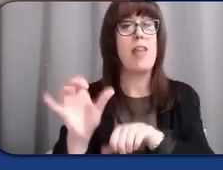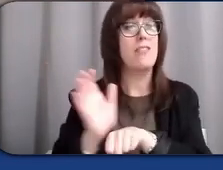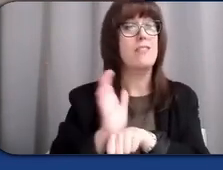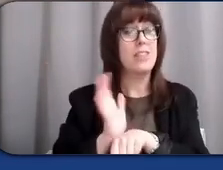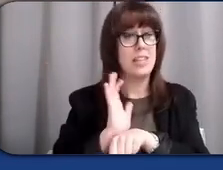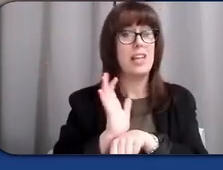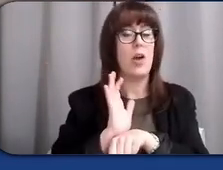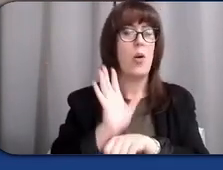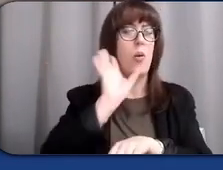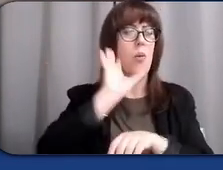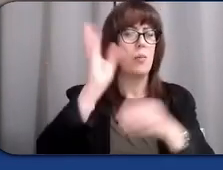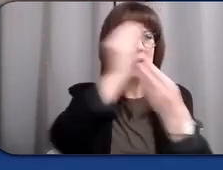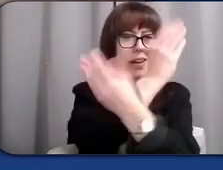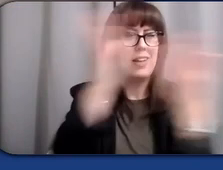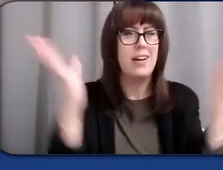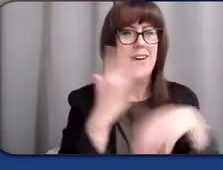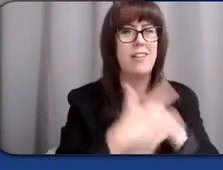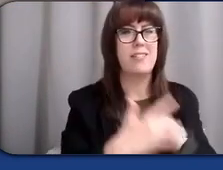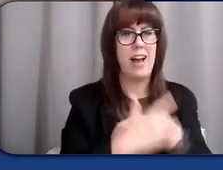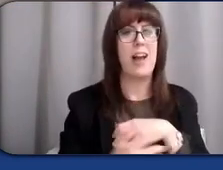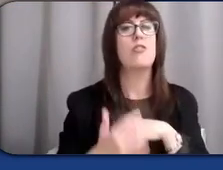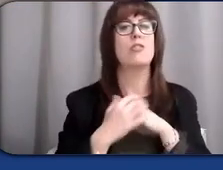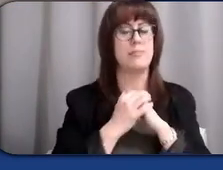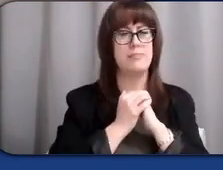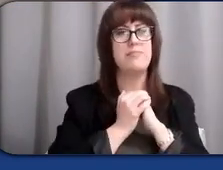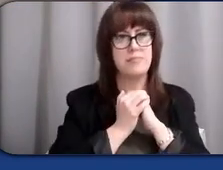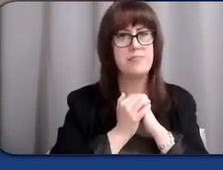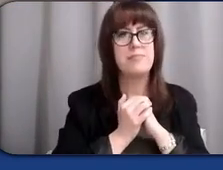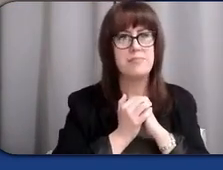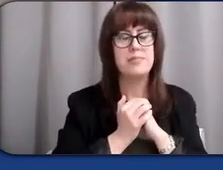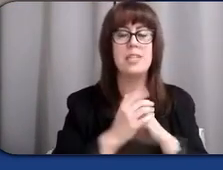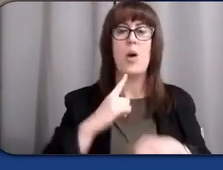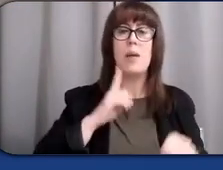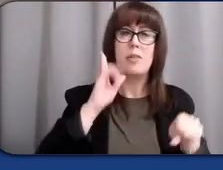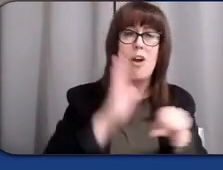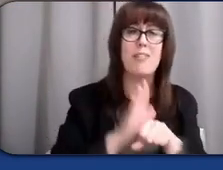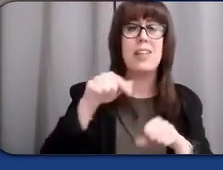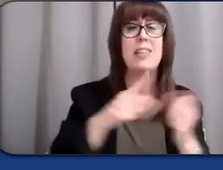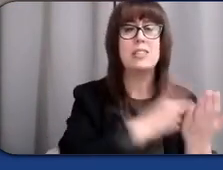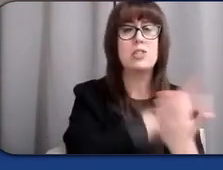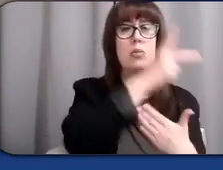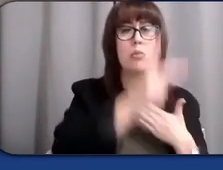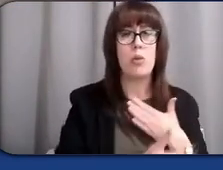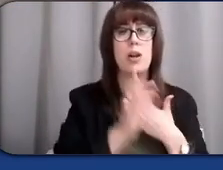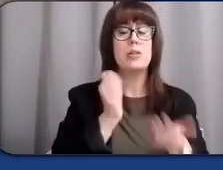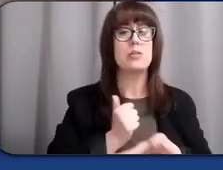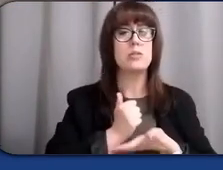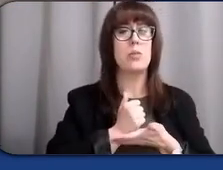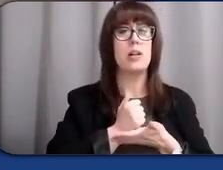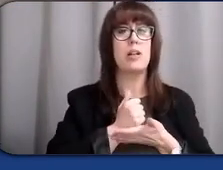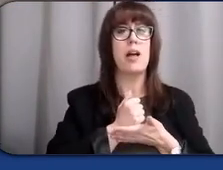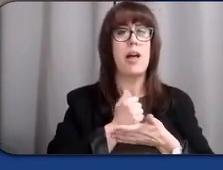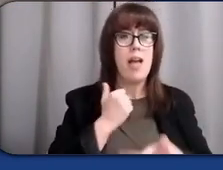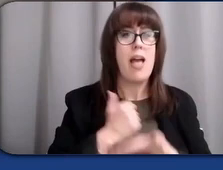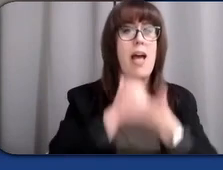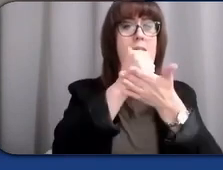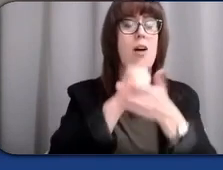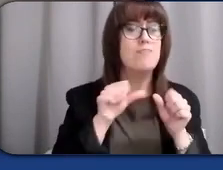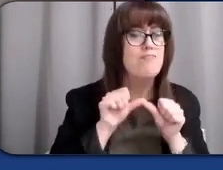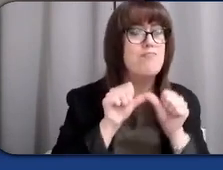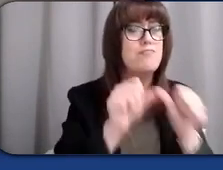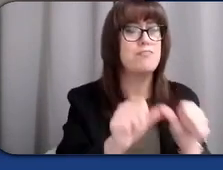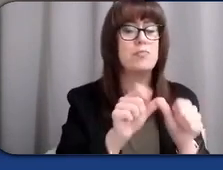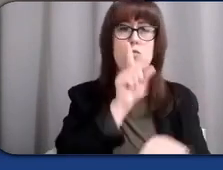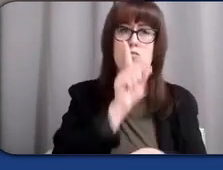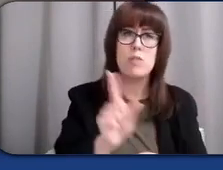should go viral for sure. So I'm confident that these are the programs that will secure a real future for South Sudan and